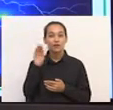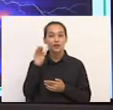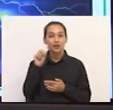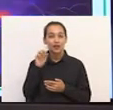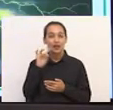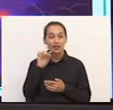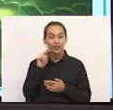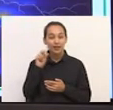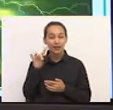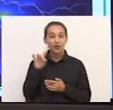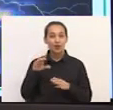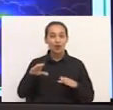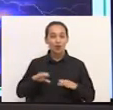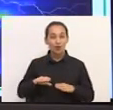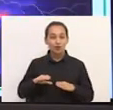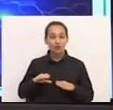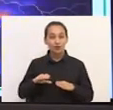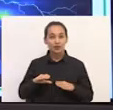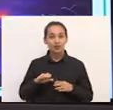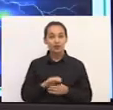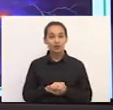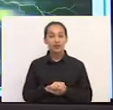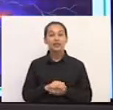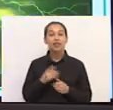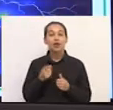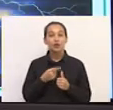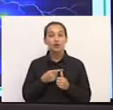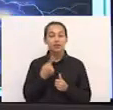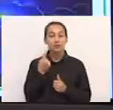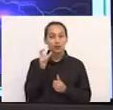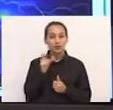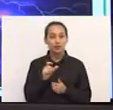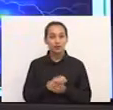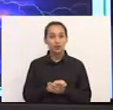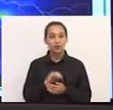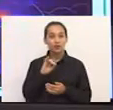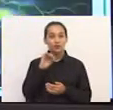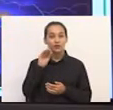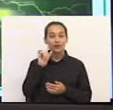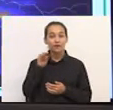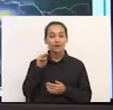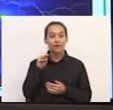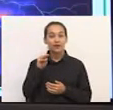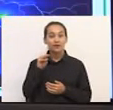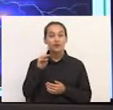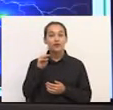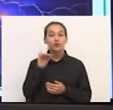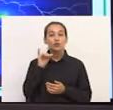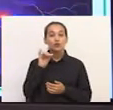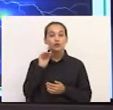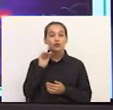bilan dostonni o'qigan mahalimizda Yusuf payg'ambarning go'zalligi haqida to'xtalib o'tgan edik. Xuddi mana